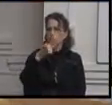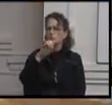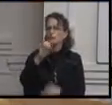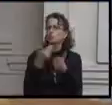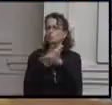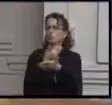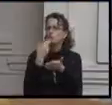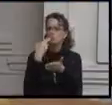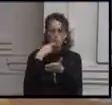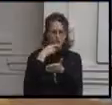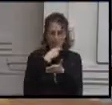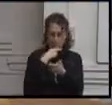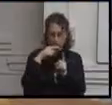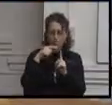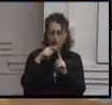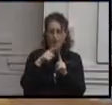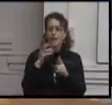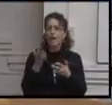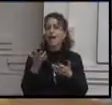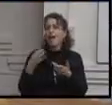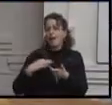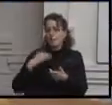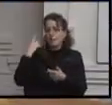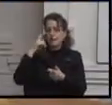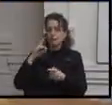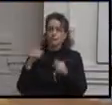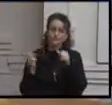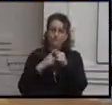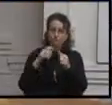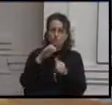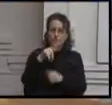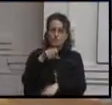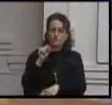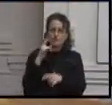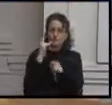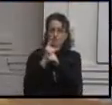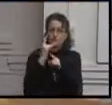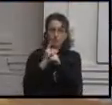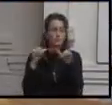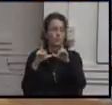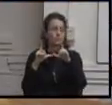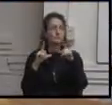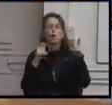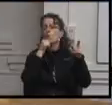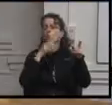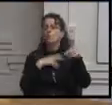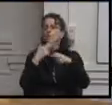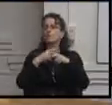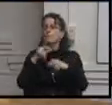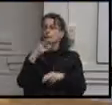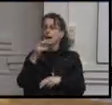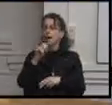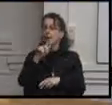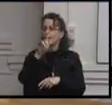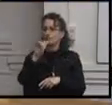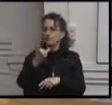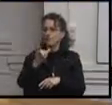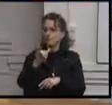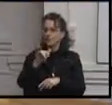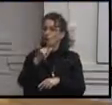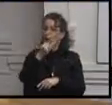It's Hale? Holly. Holly, if you want to come up to the table, it's a chance for some free publicity.